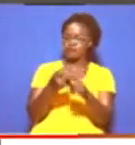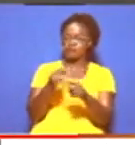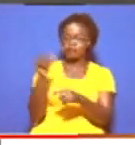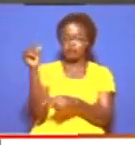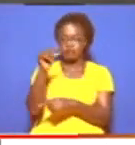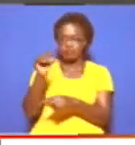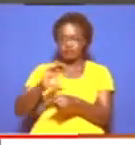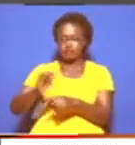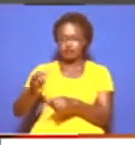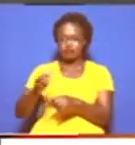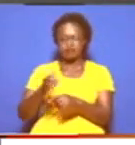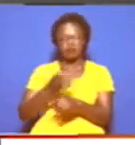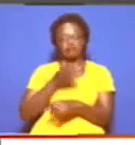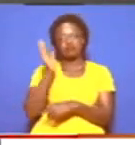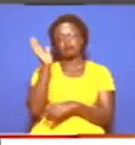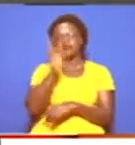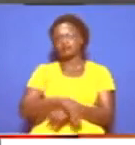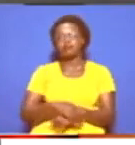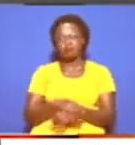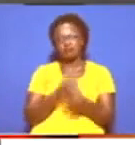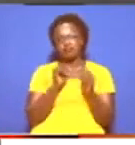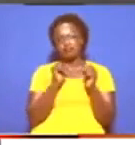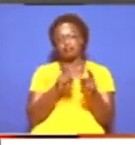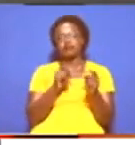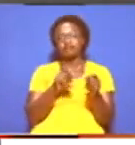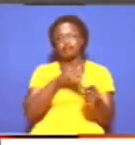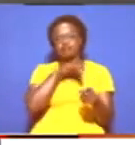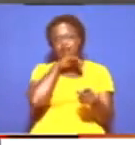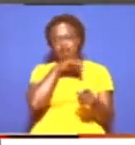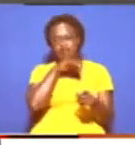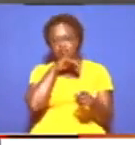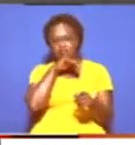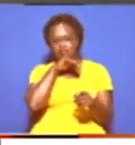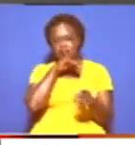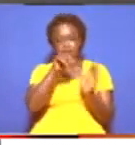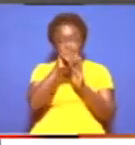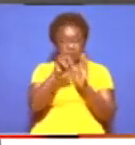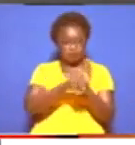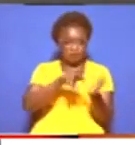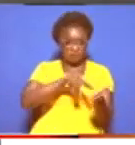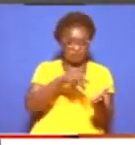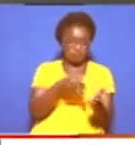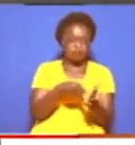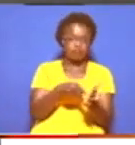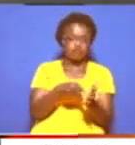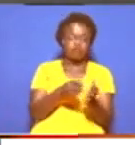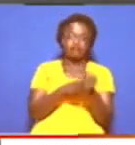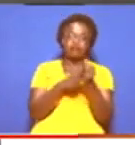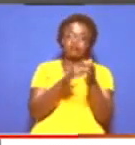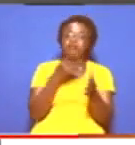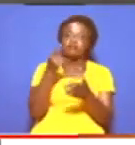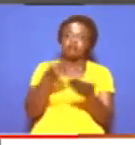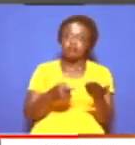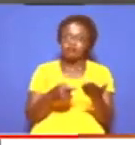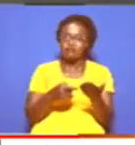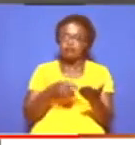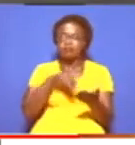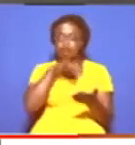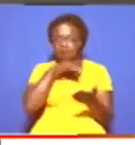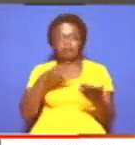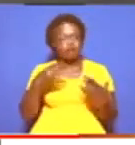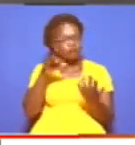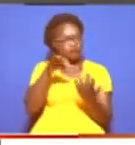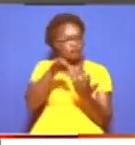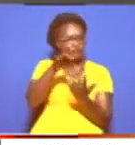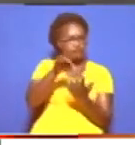have dismissed allegations that Raila Odinga is a state project. The leaders say Raila is the people's choice and